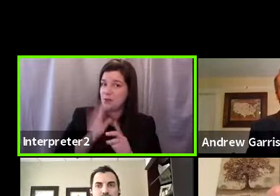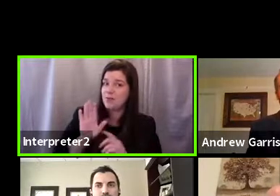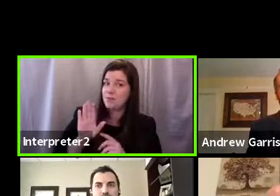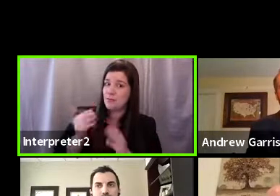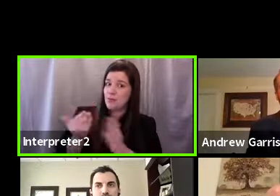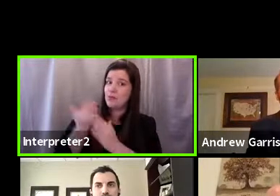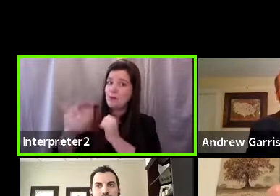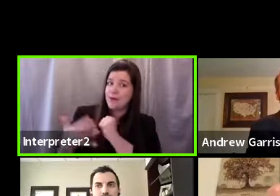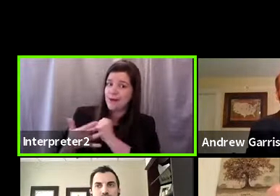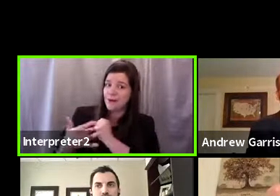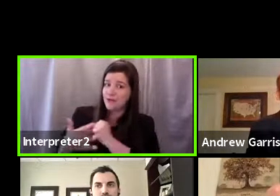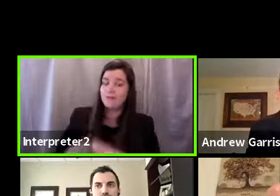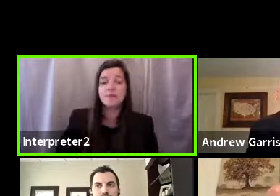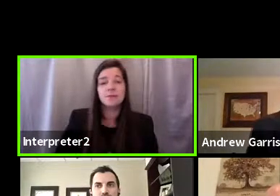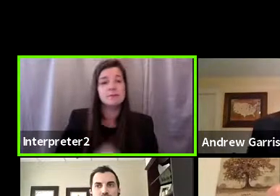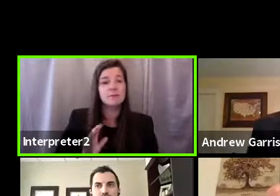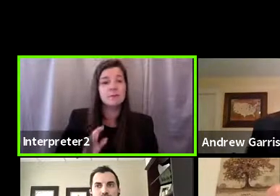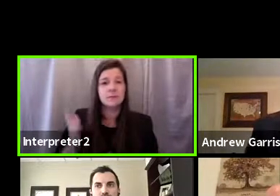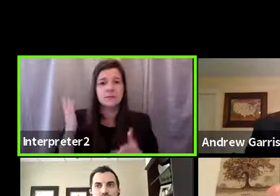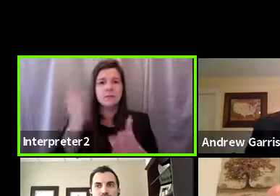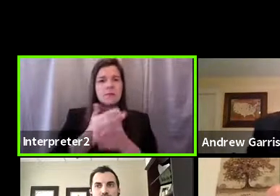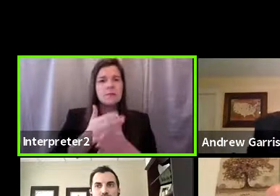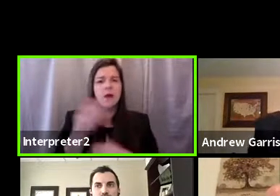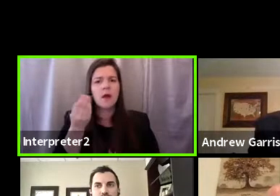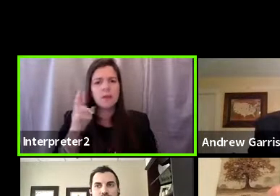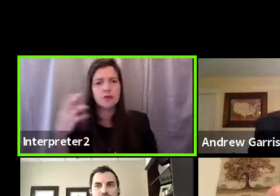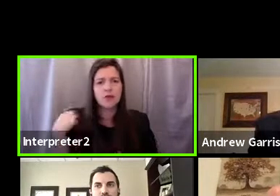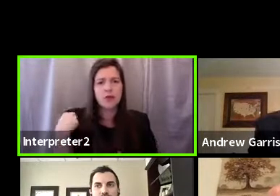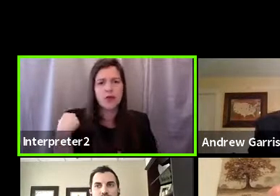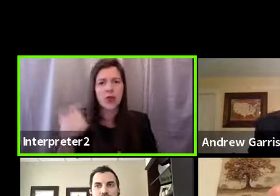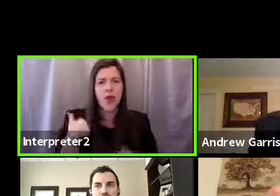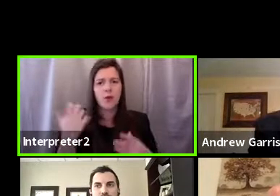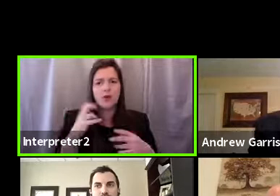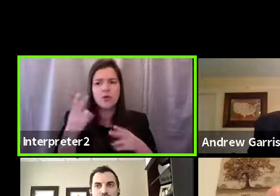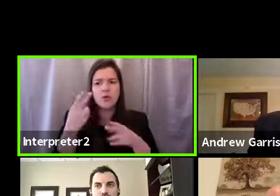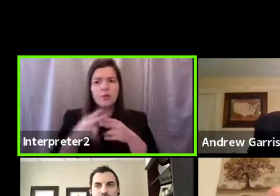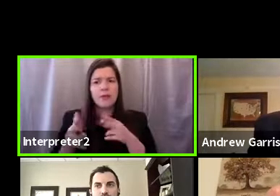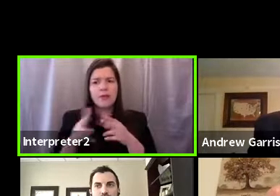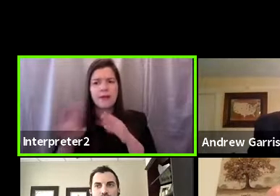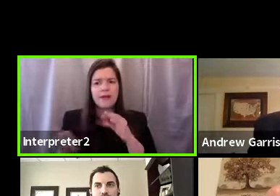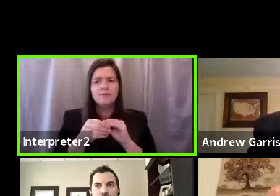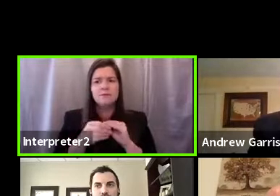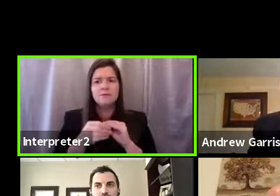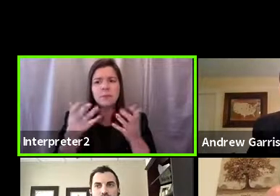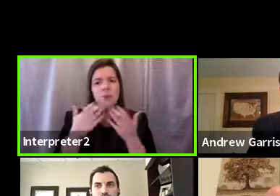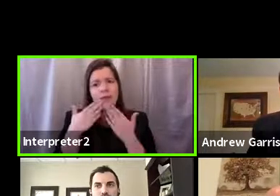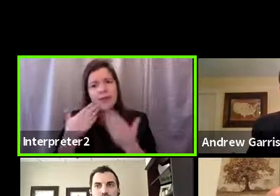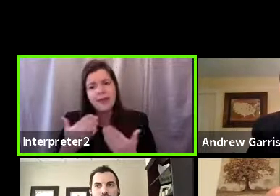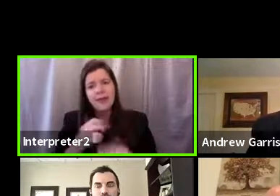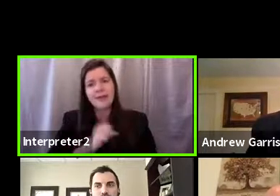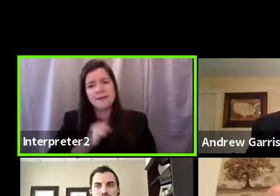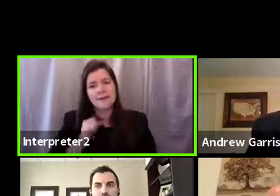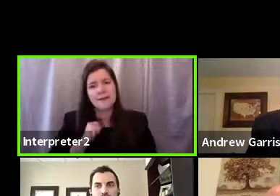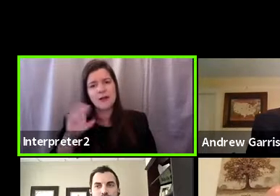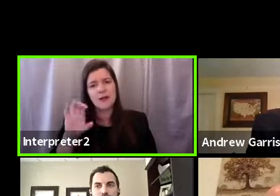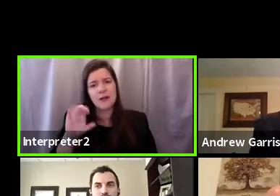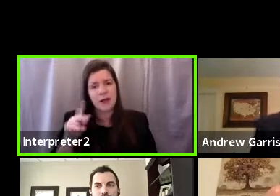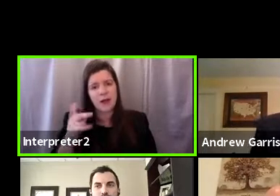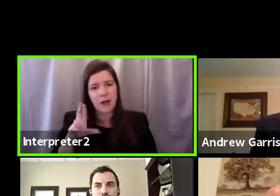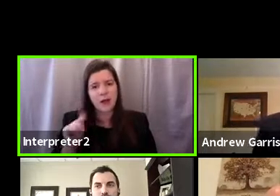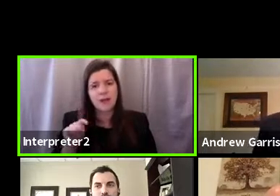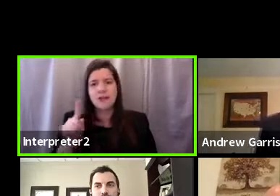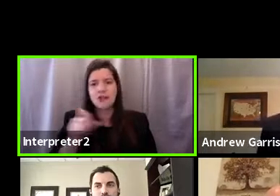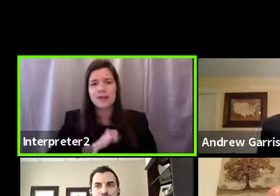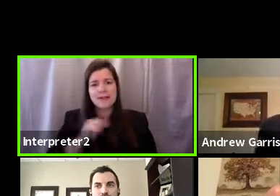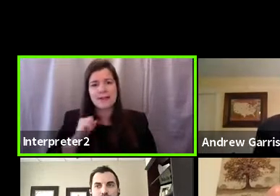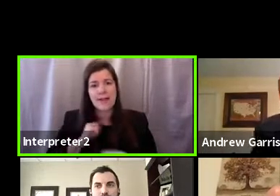And Mr. Chair, if I could just briefly add in one item. We wanted to thank Senator Eckert for being the Senate sponsor of